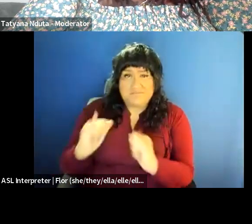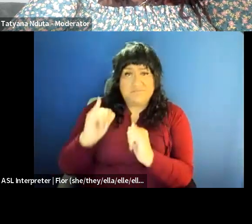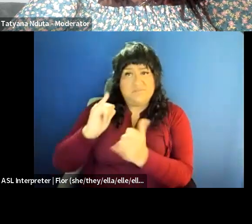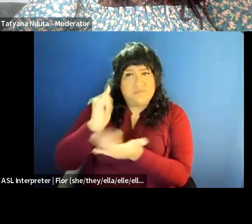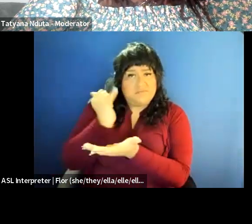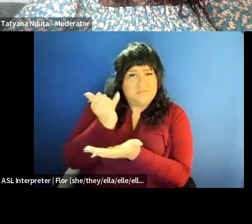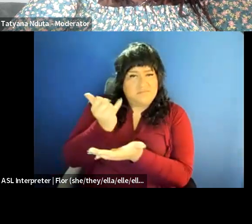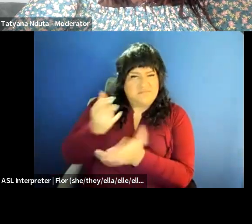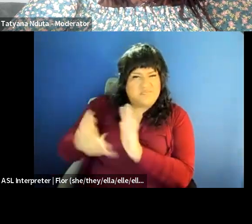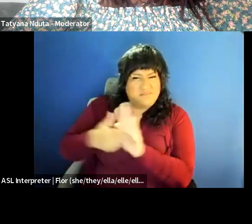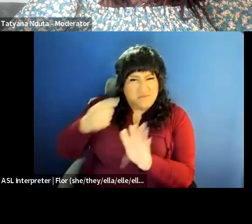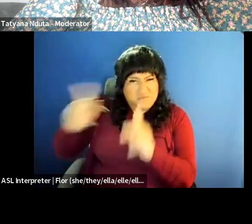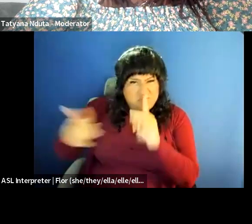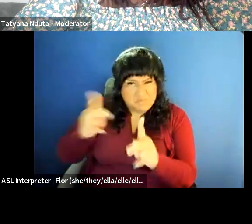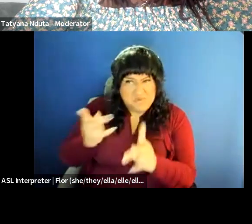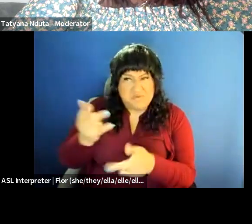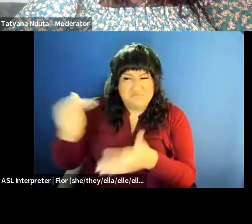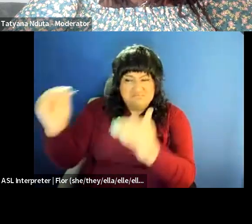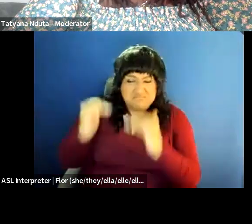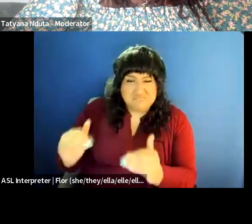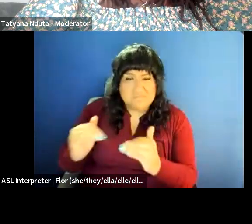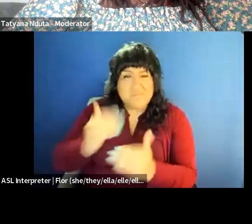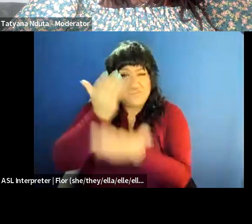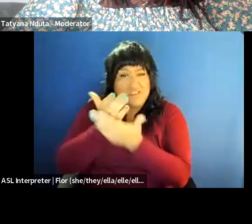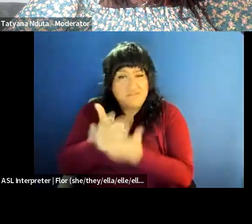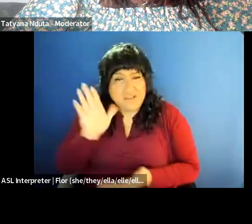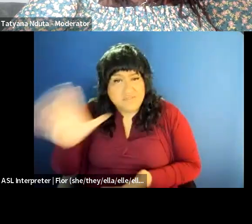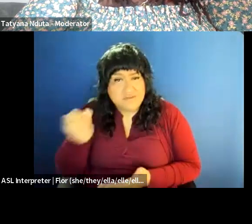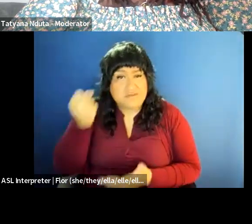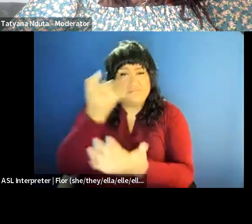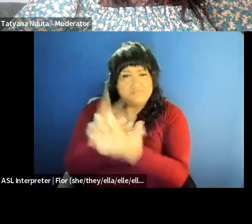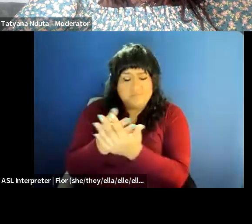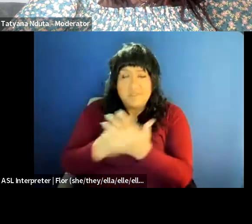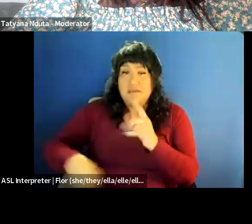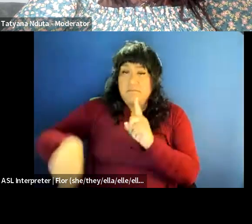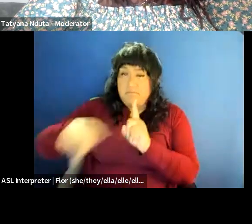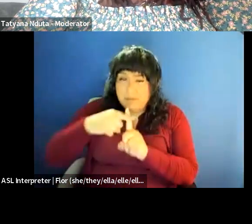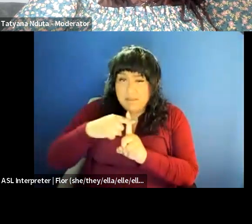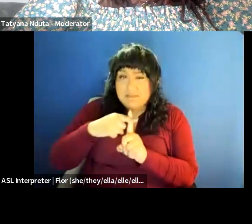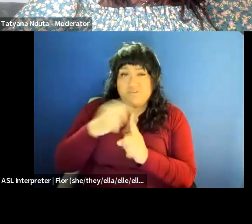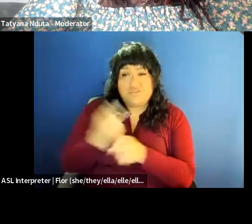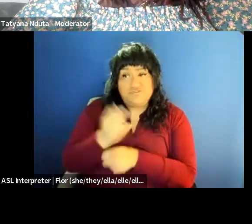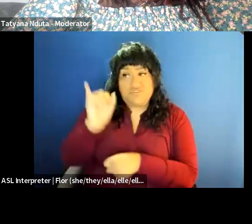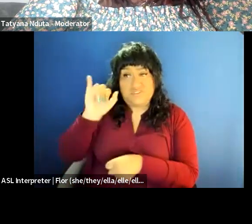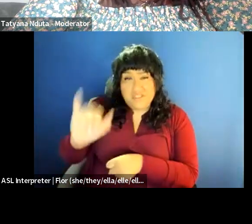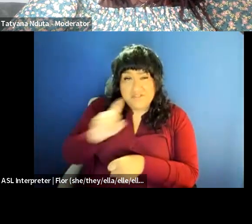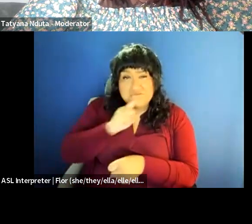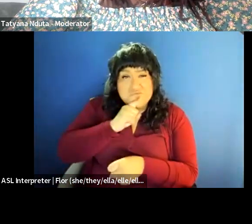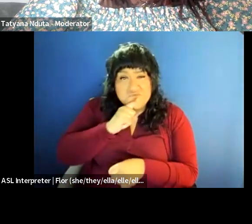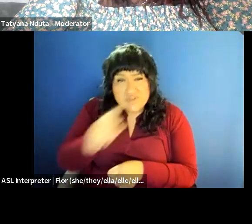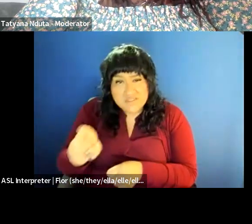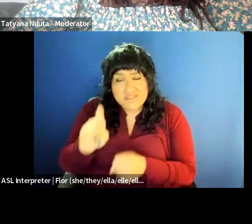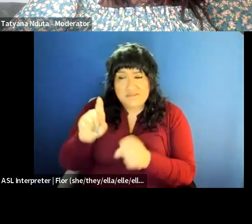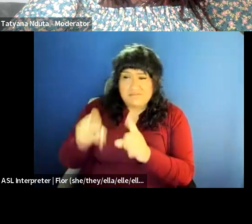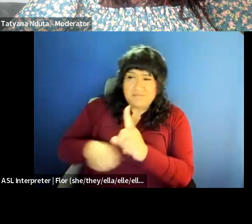incarceration and refusal of access to qualified and dignified spiritual,